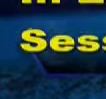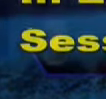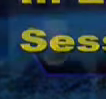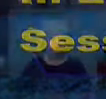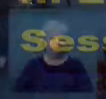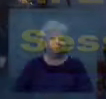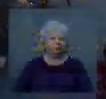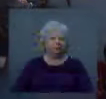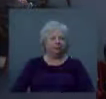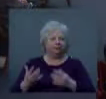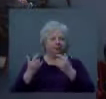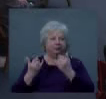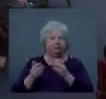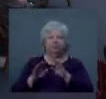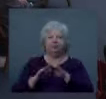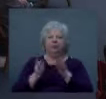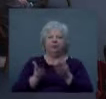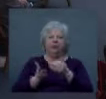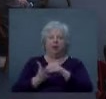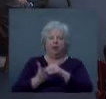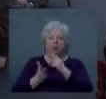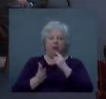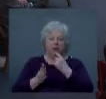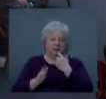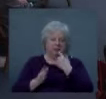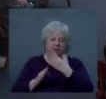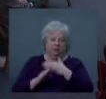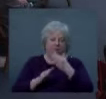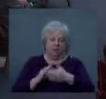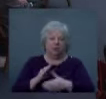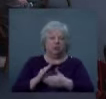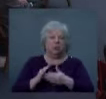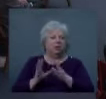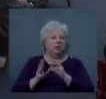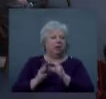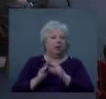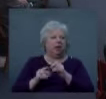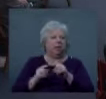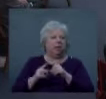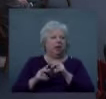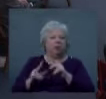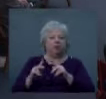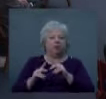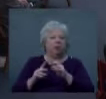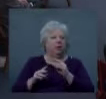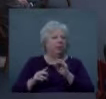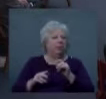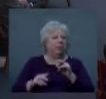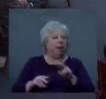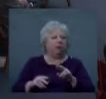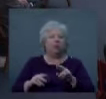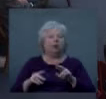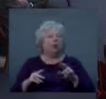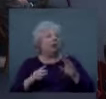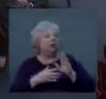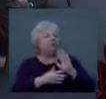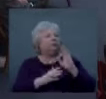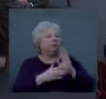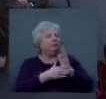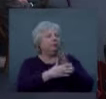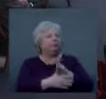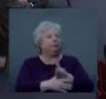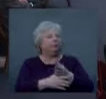We just completed an executive session regarding a personnel matter. Mayor, we didn't get who took the second to the motion to go